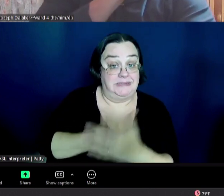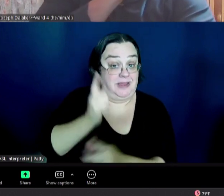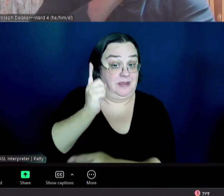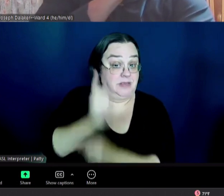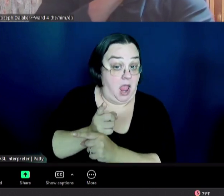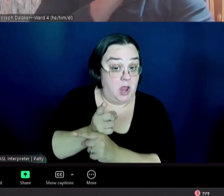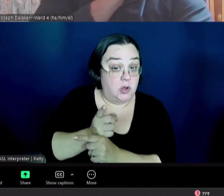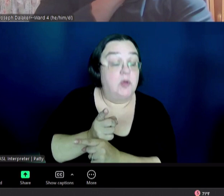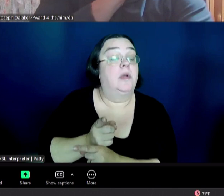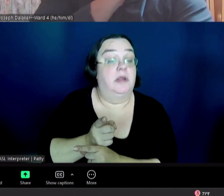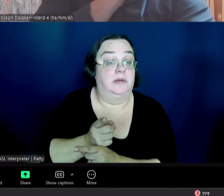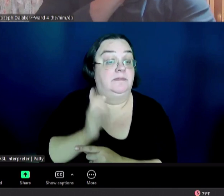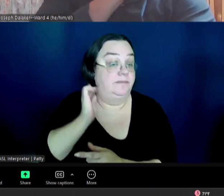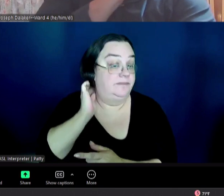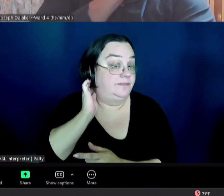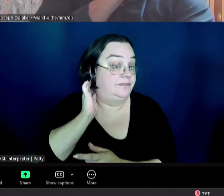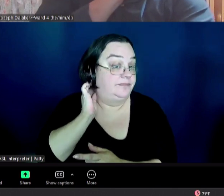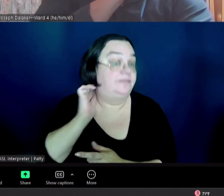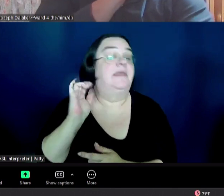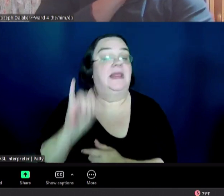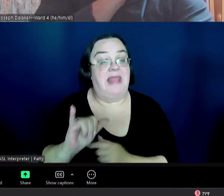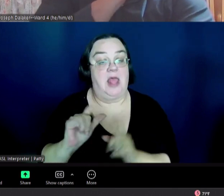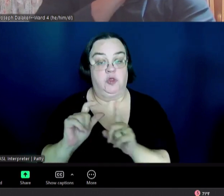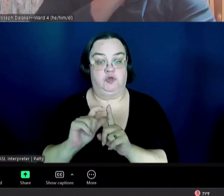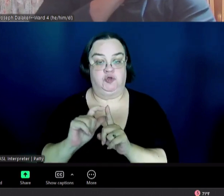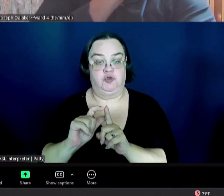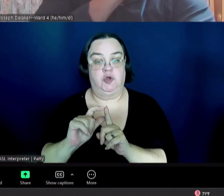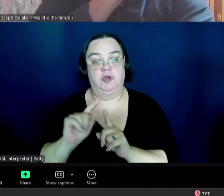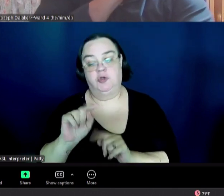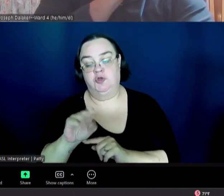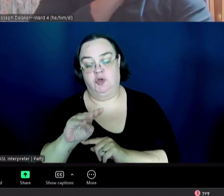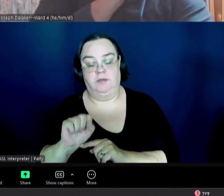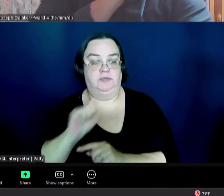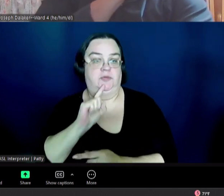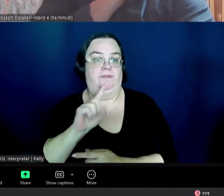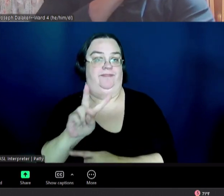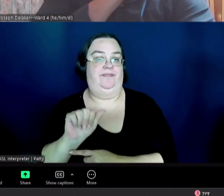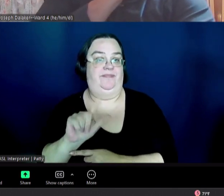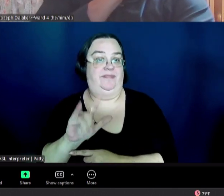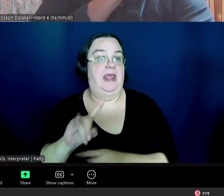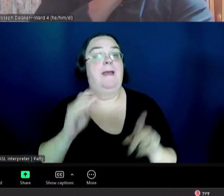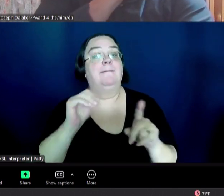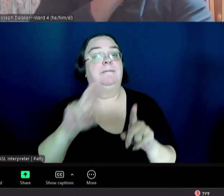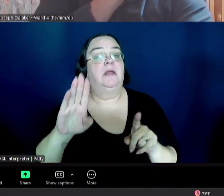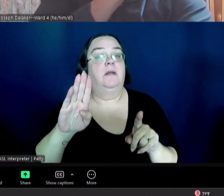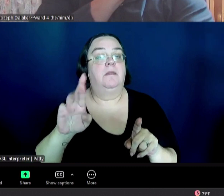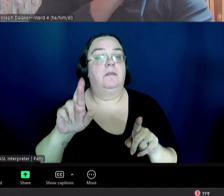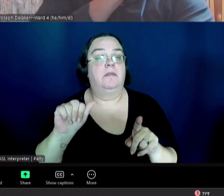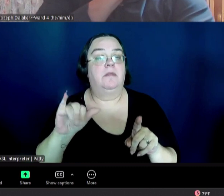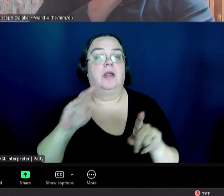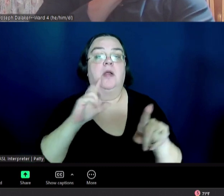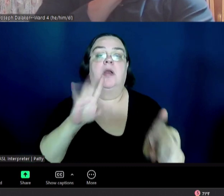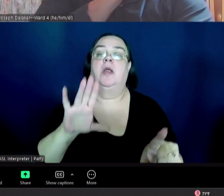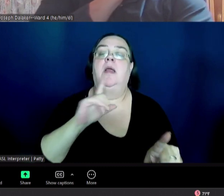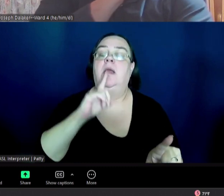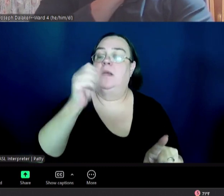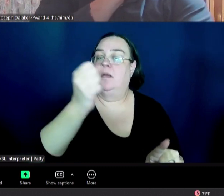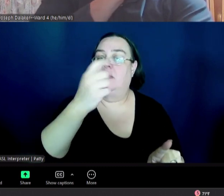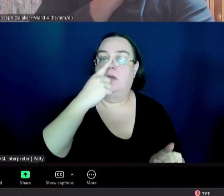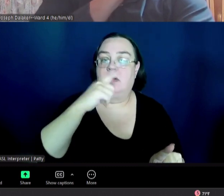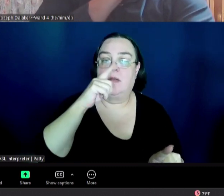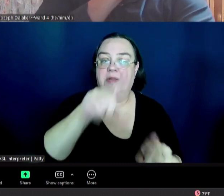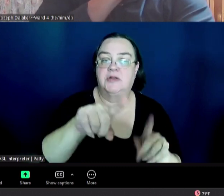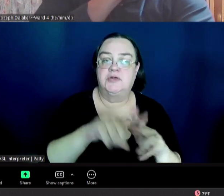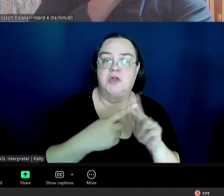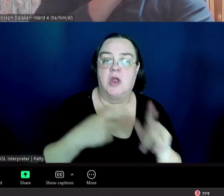that the terms are valid. So, Mr. Brainman, if you will. Mr. Galloway, one second. Mr. Brainman, before you get started, I'm going to ask council for